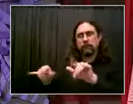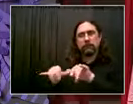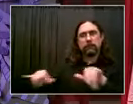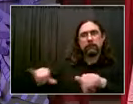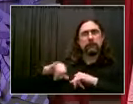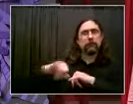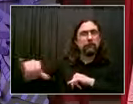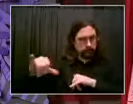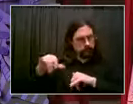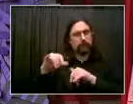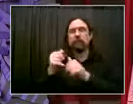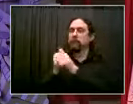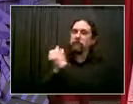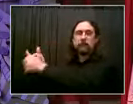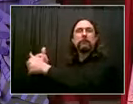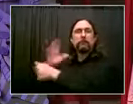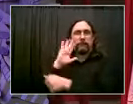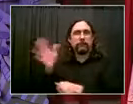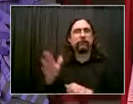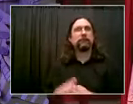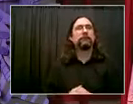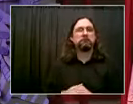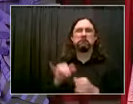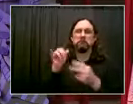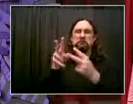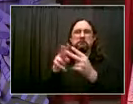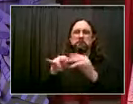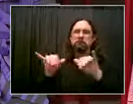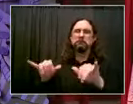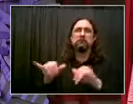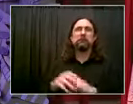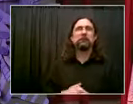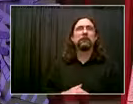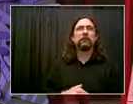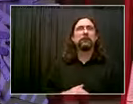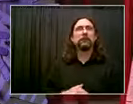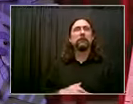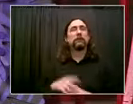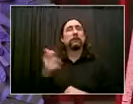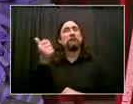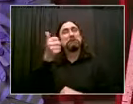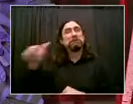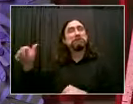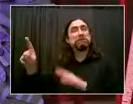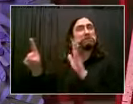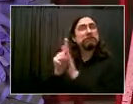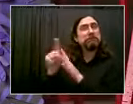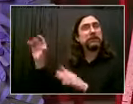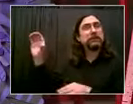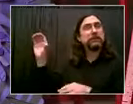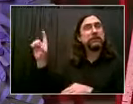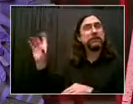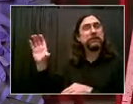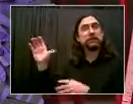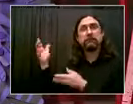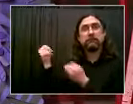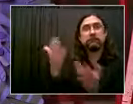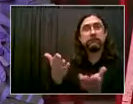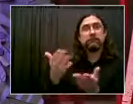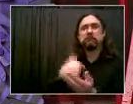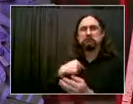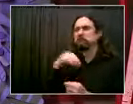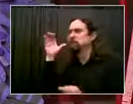for guidance in the fall. This has been a challenging year in so many ways. We cannot return without acknowledging the